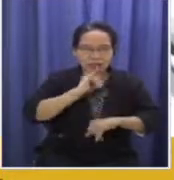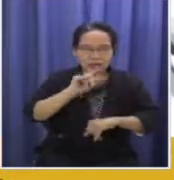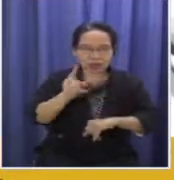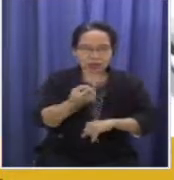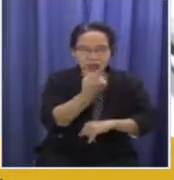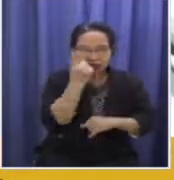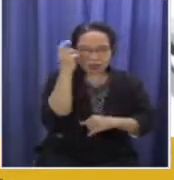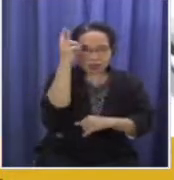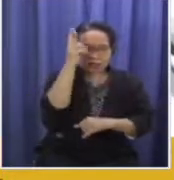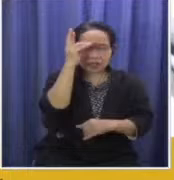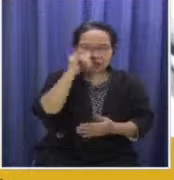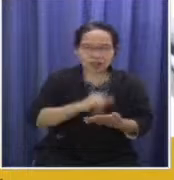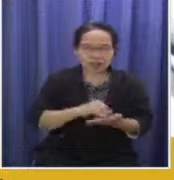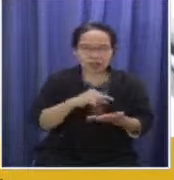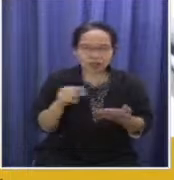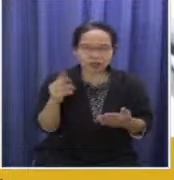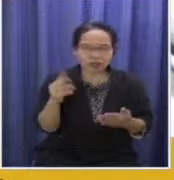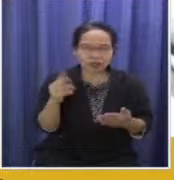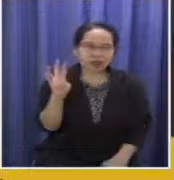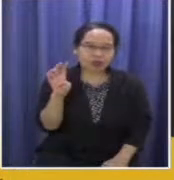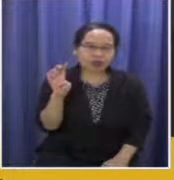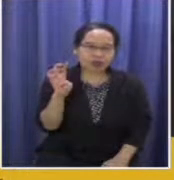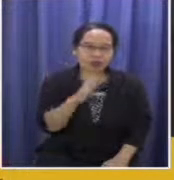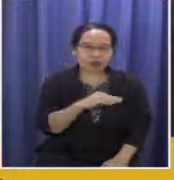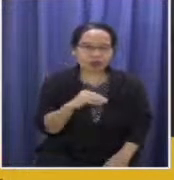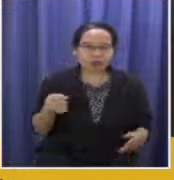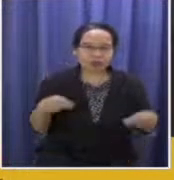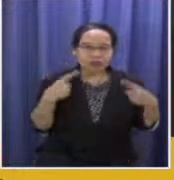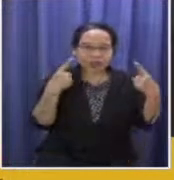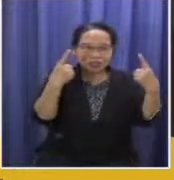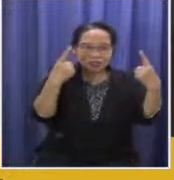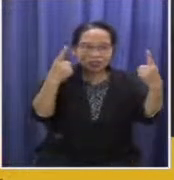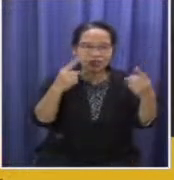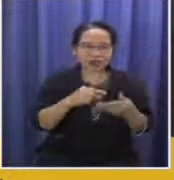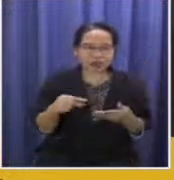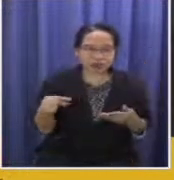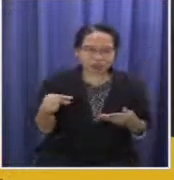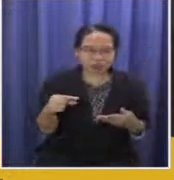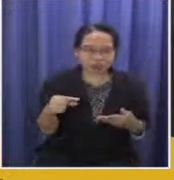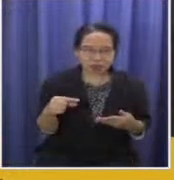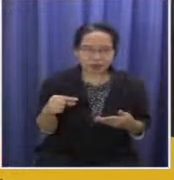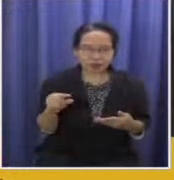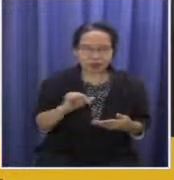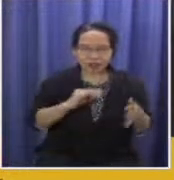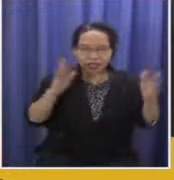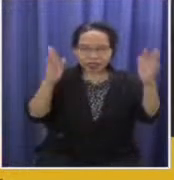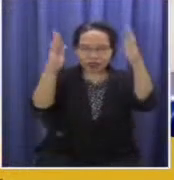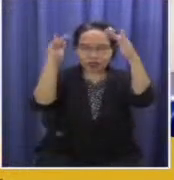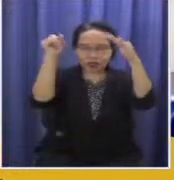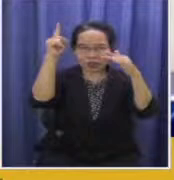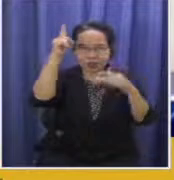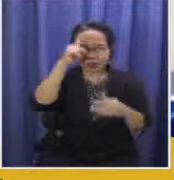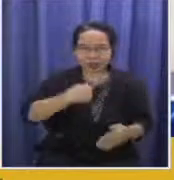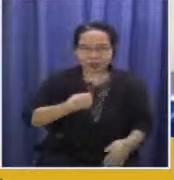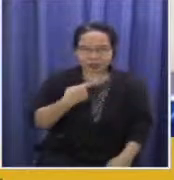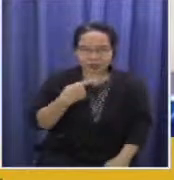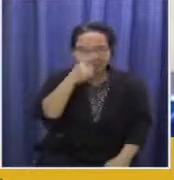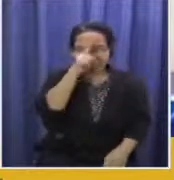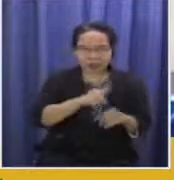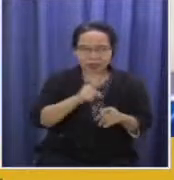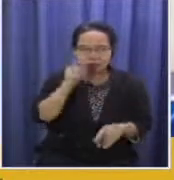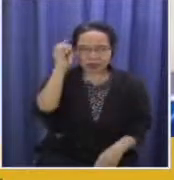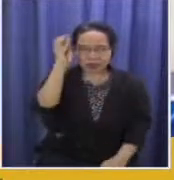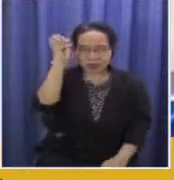only realized in verse 14 and succeeding verses. I hope you understand my point, Brother